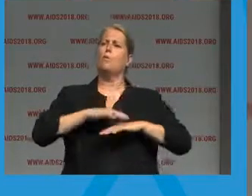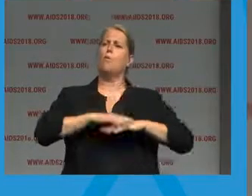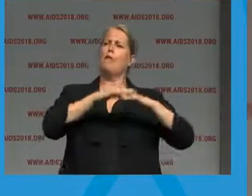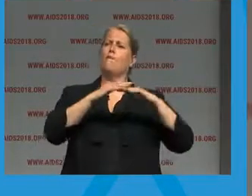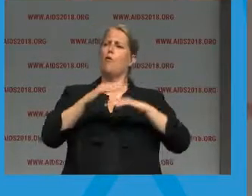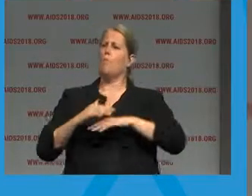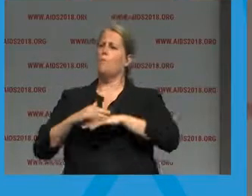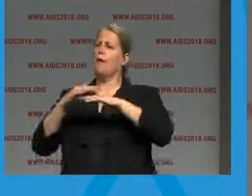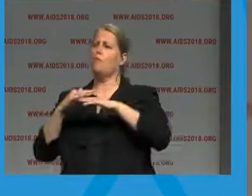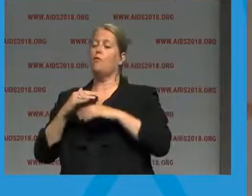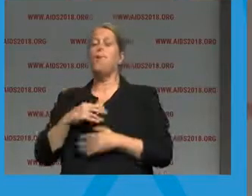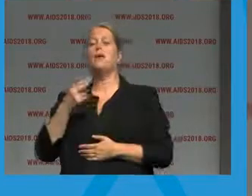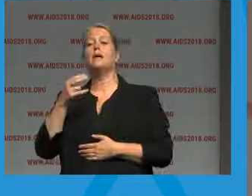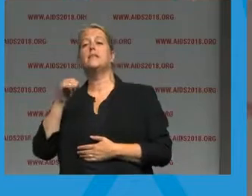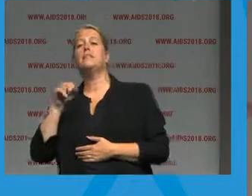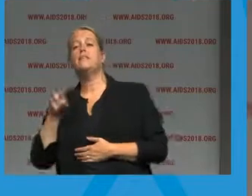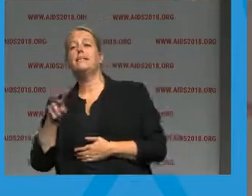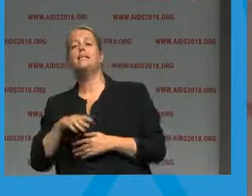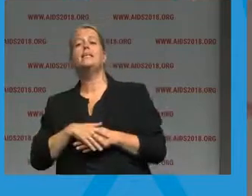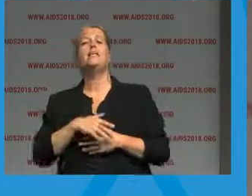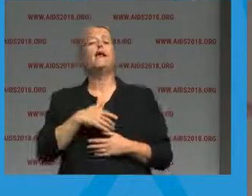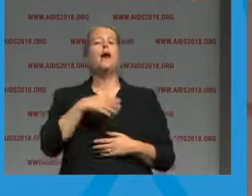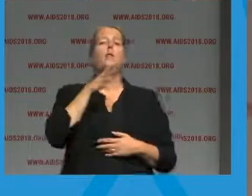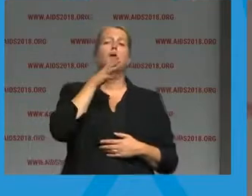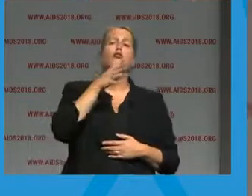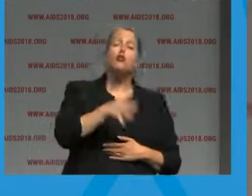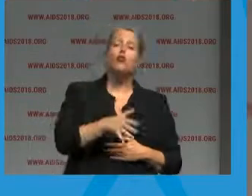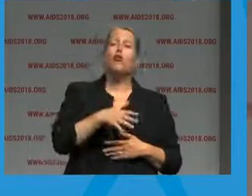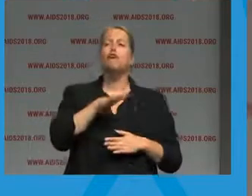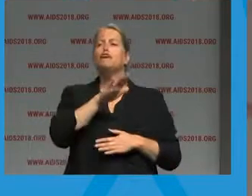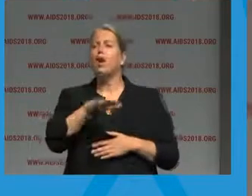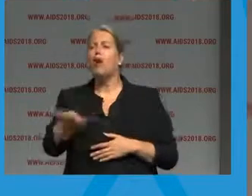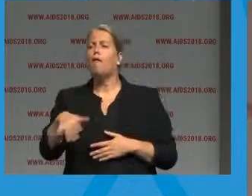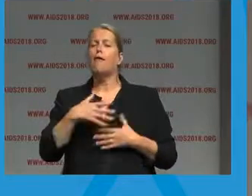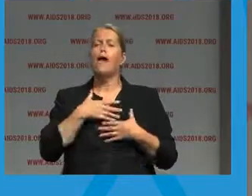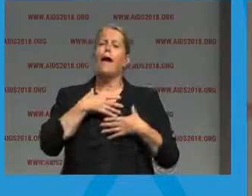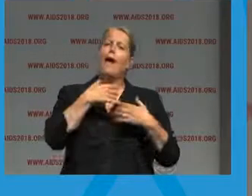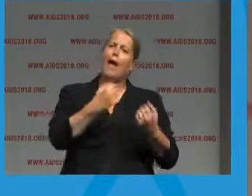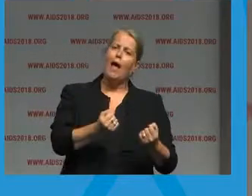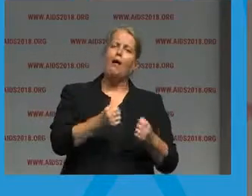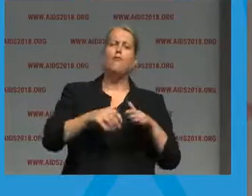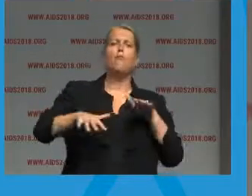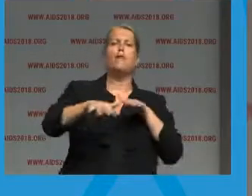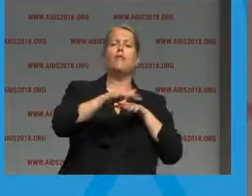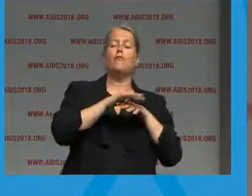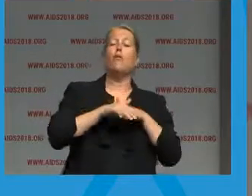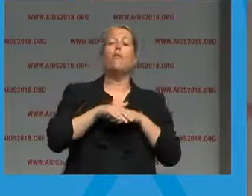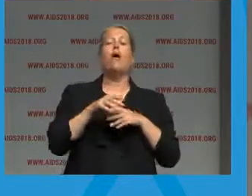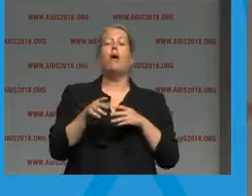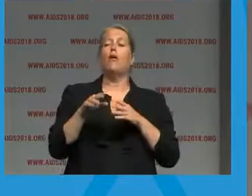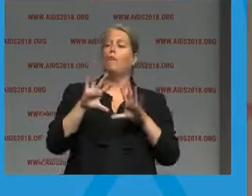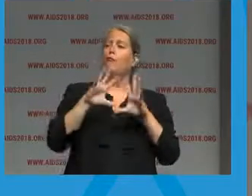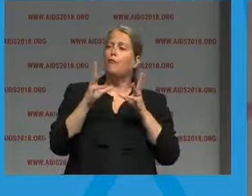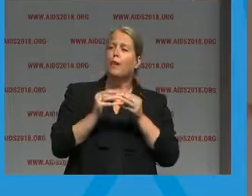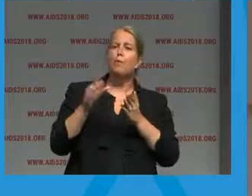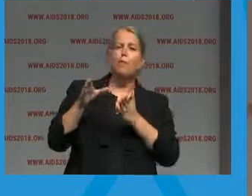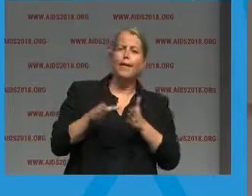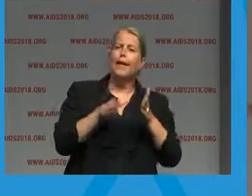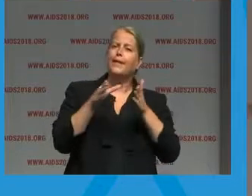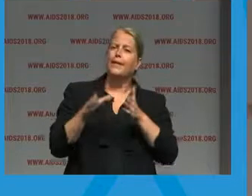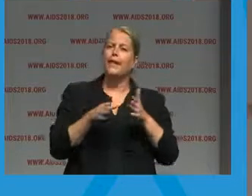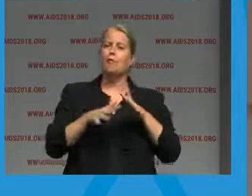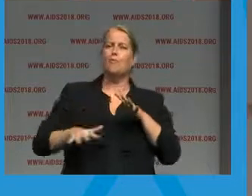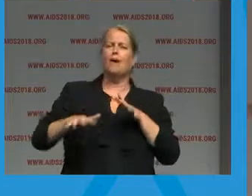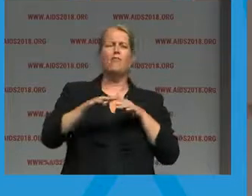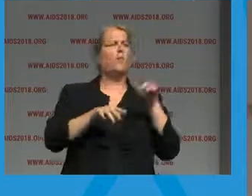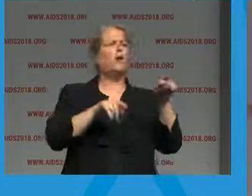by HIV, the maternal and child health platforms, the family planning platforms, we must be